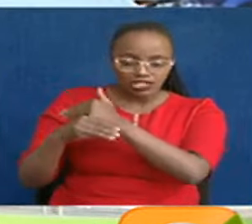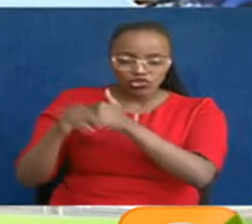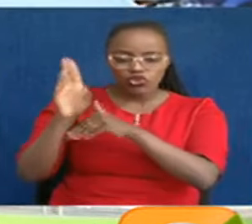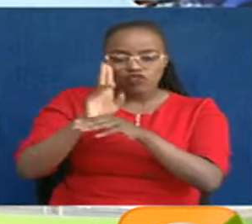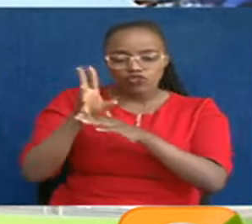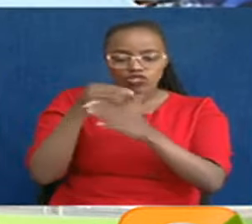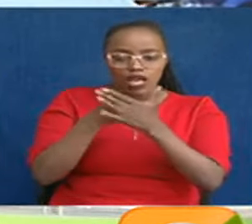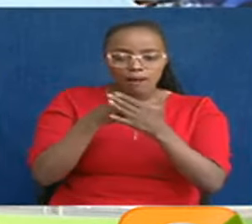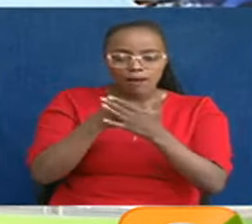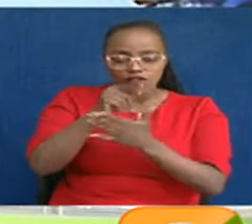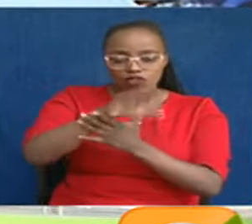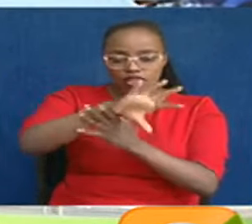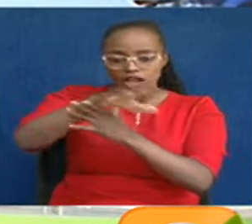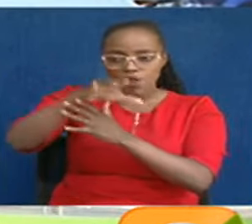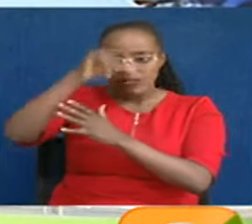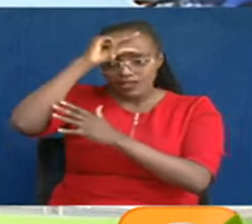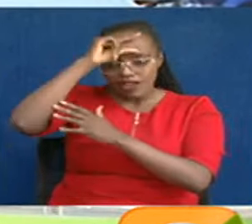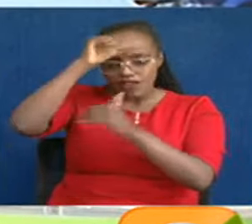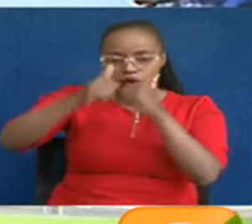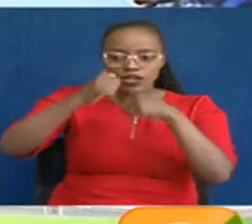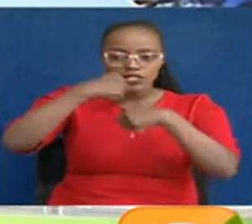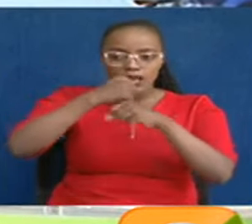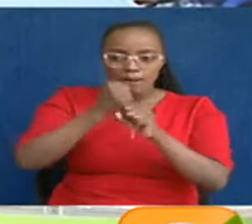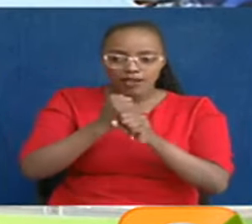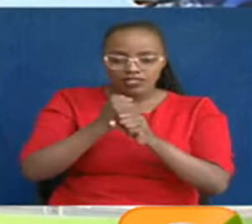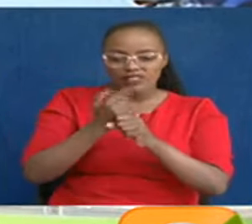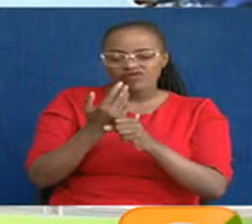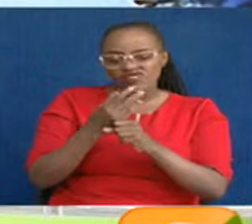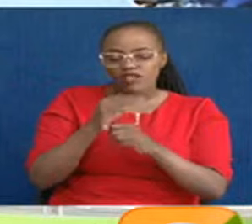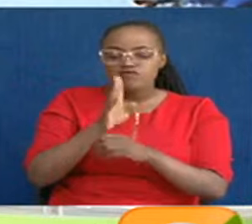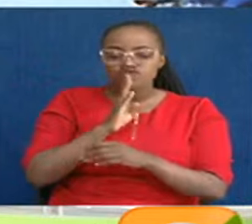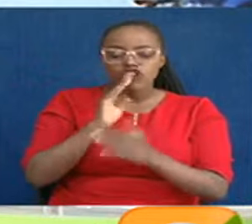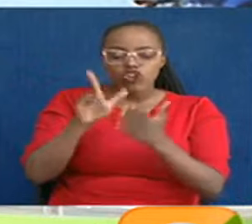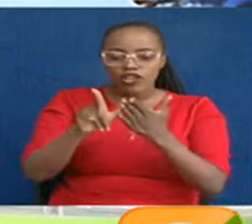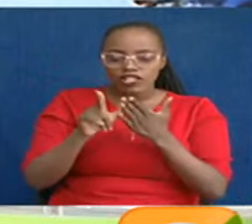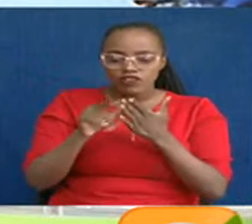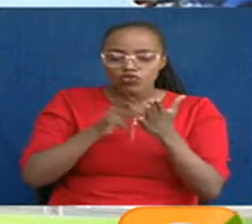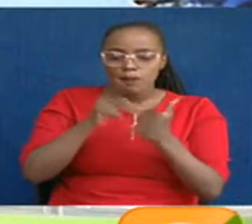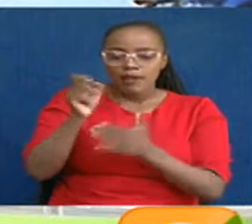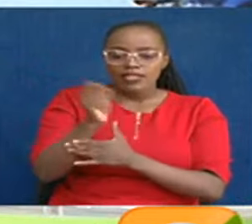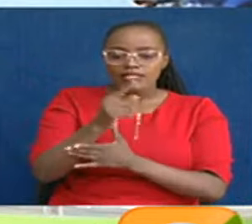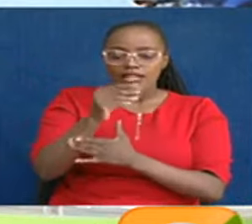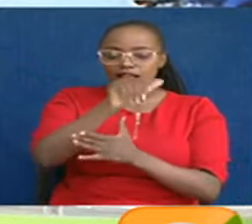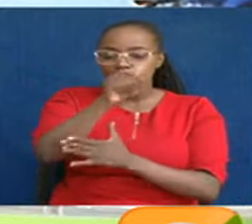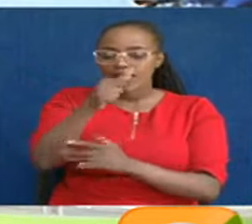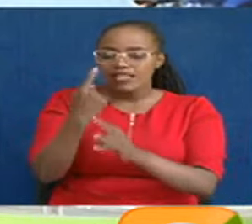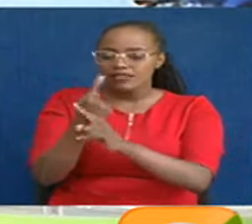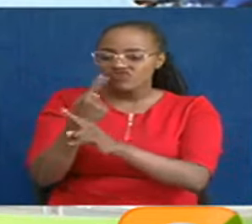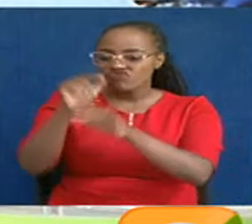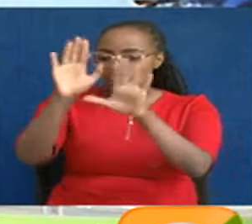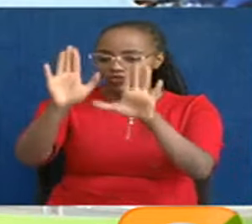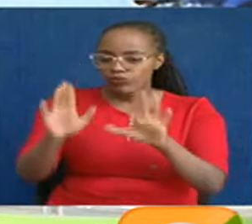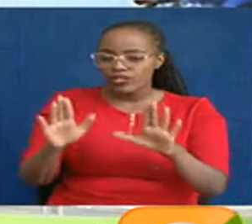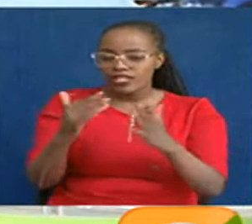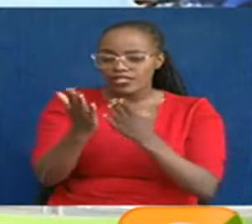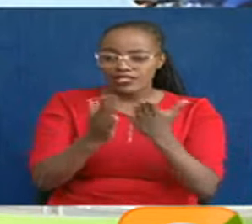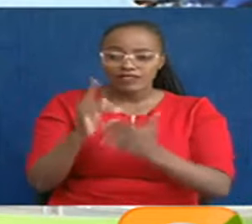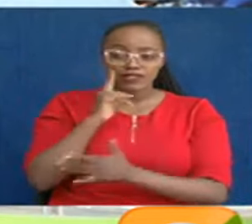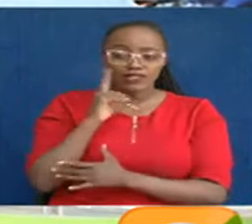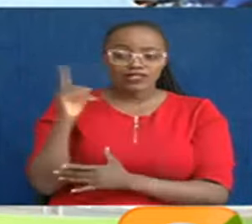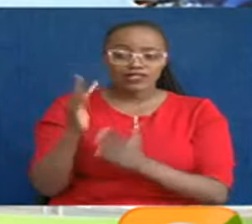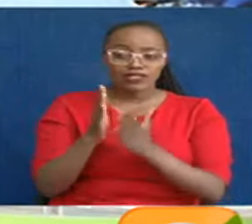for the devolved units that resort to overdrafts in order to pay salaries and other utilities. Stephen Latour